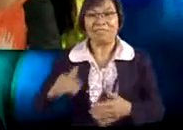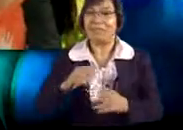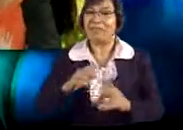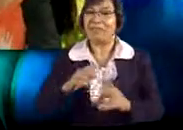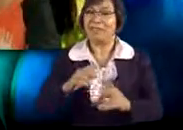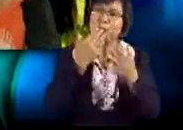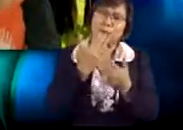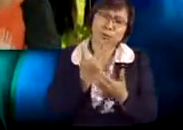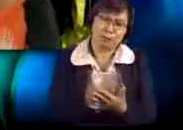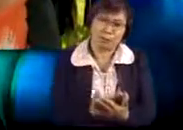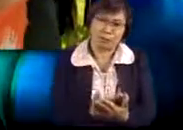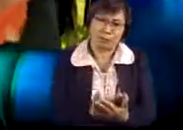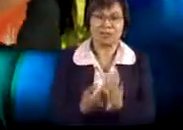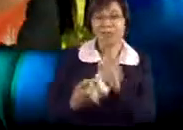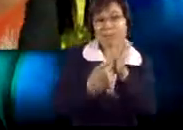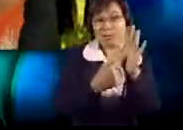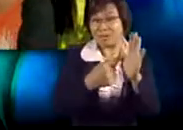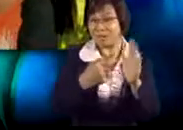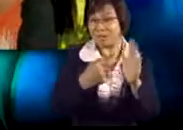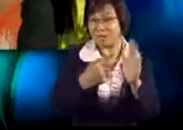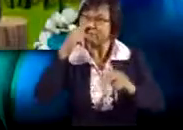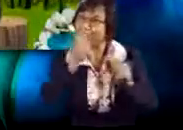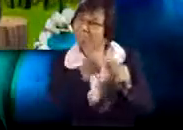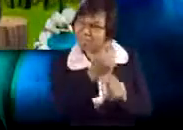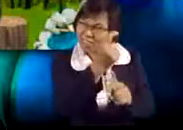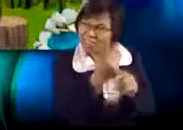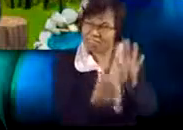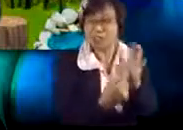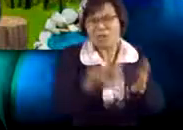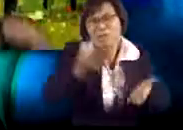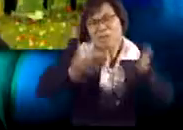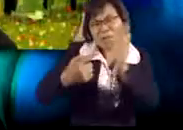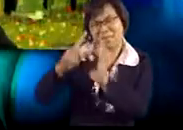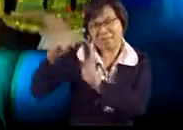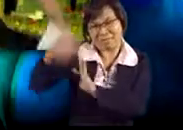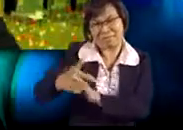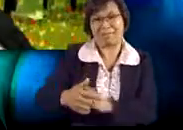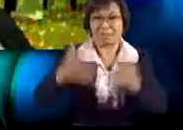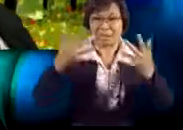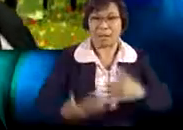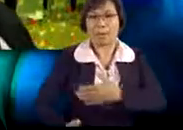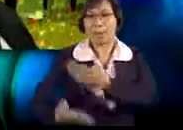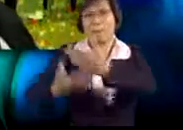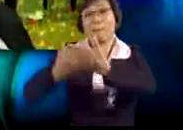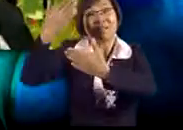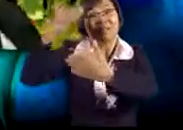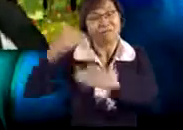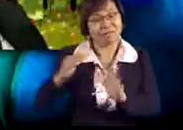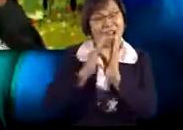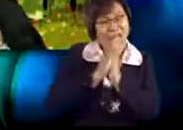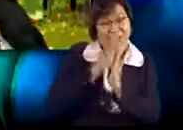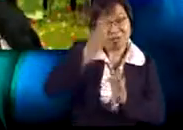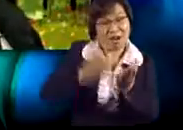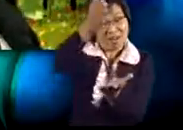so cool. Will you teach me some tricks? Maybe later. Now, back to our sandwich.